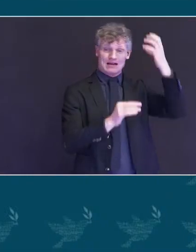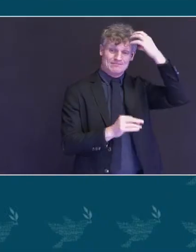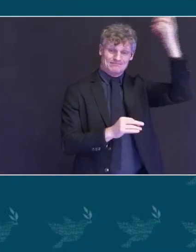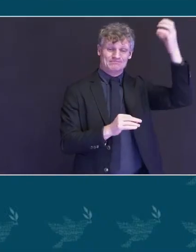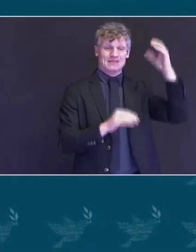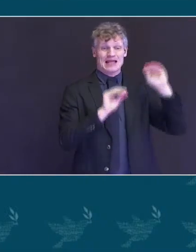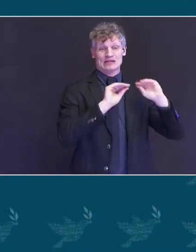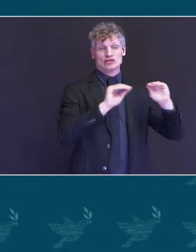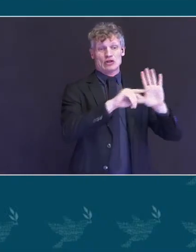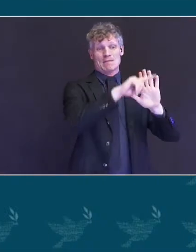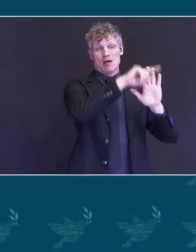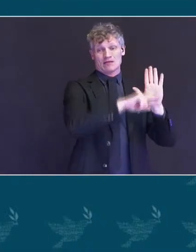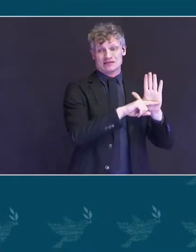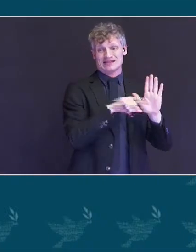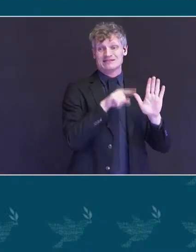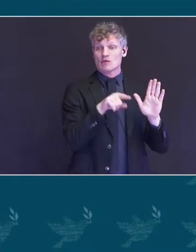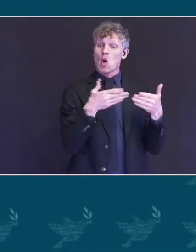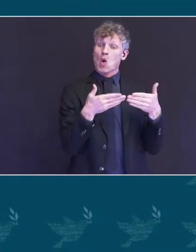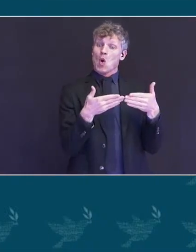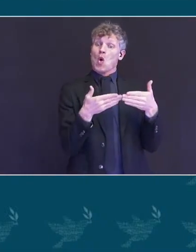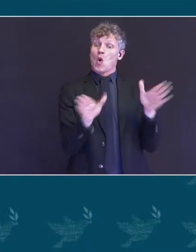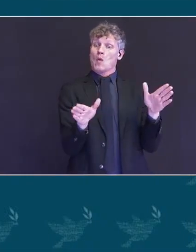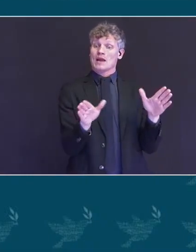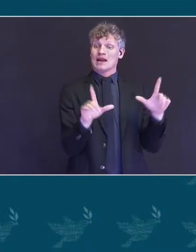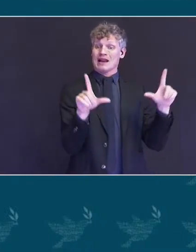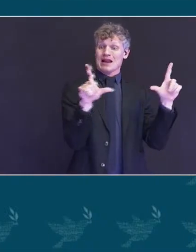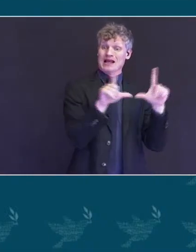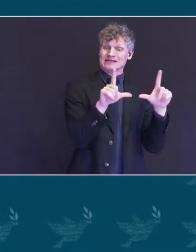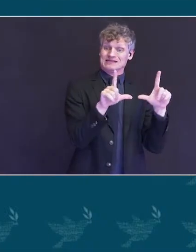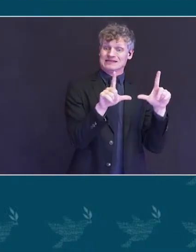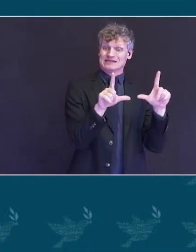openly licensed content in all languages becomes a